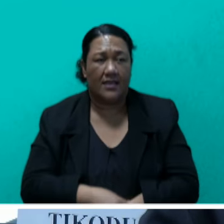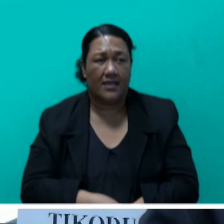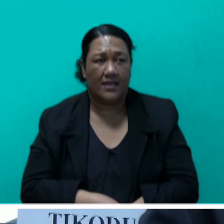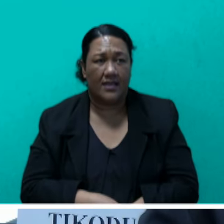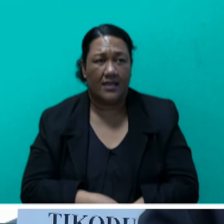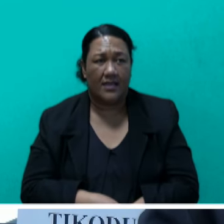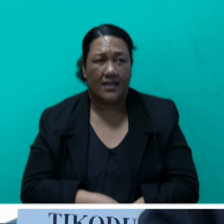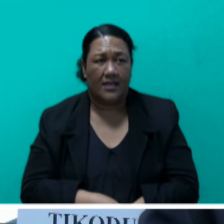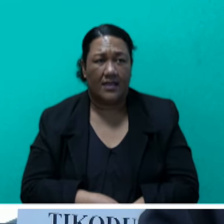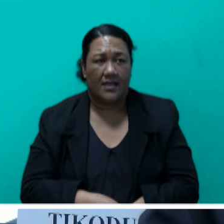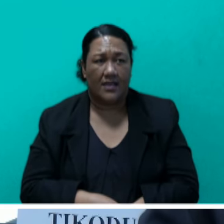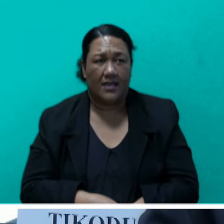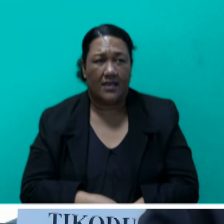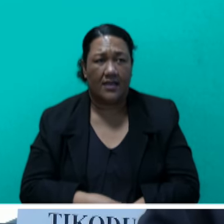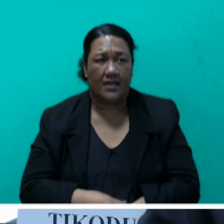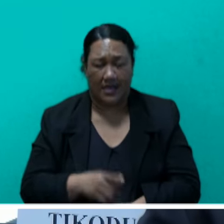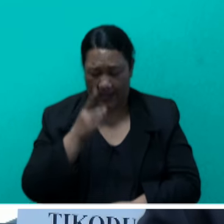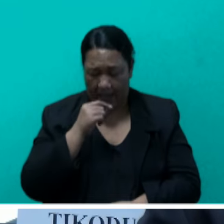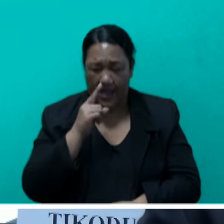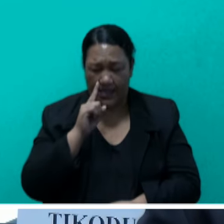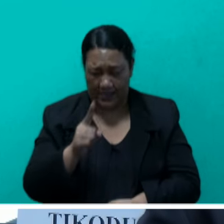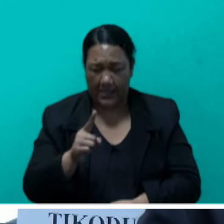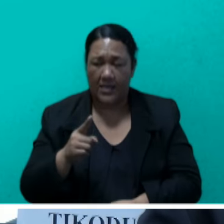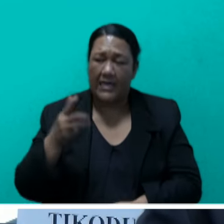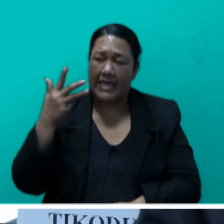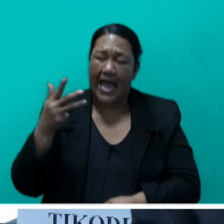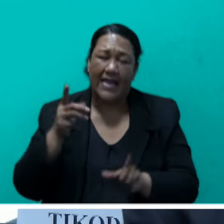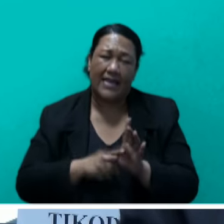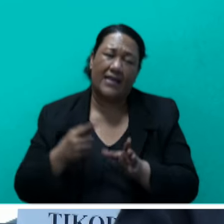9 years, one can see that the trend of how